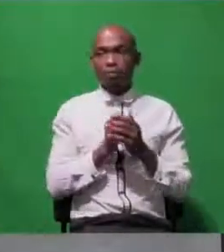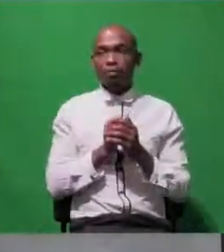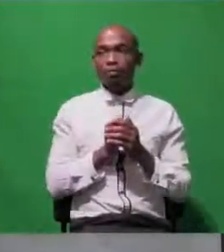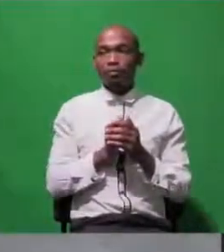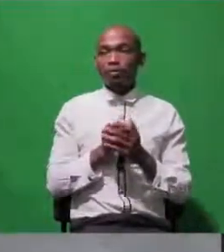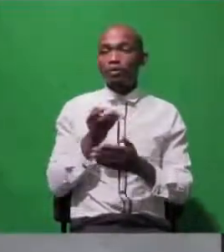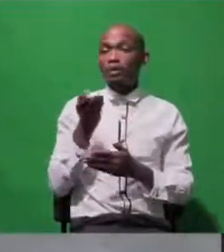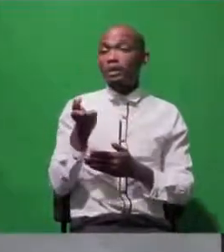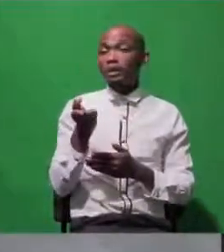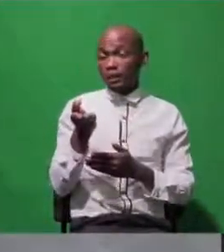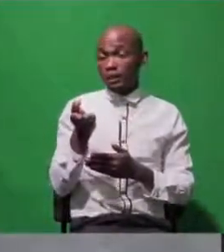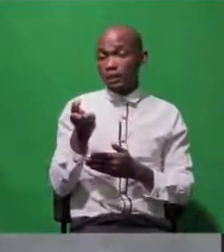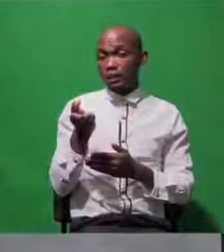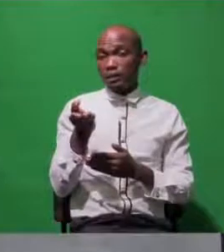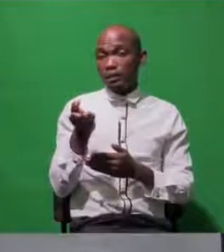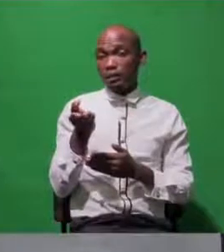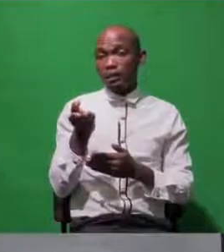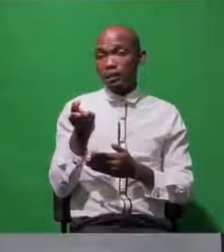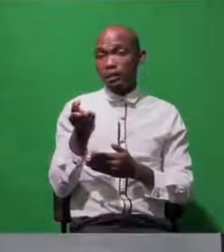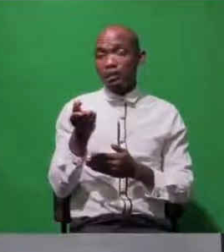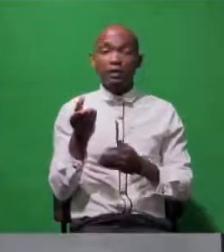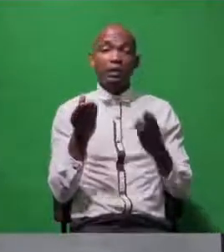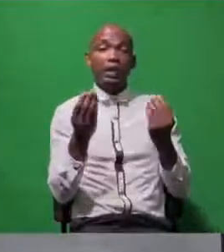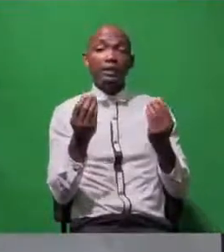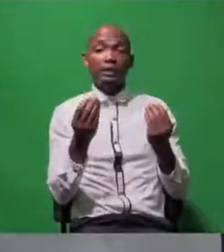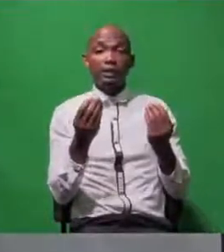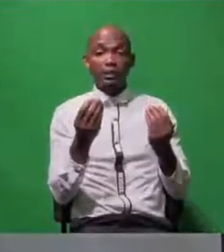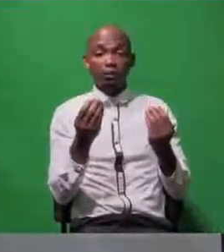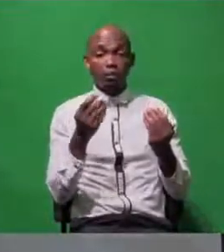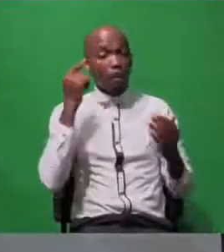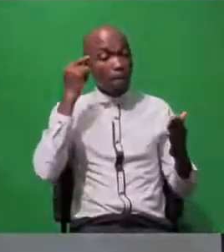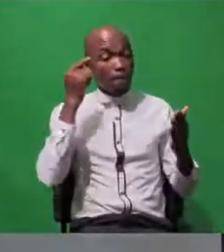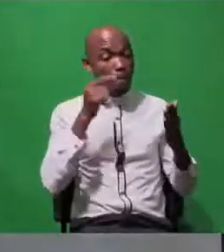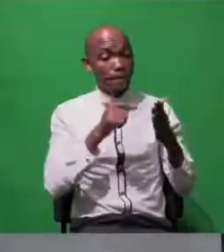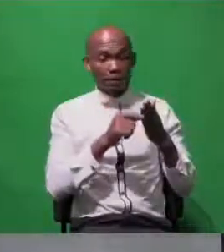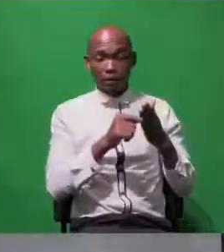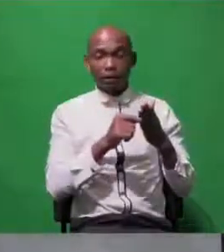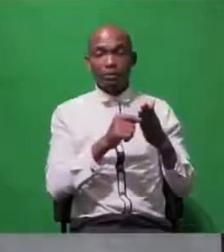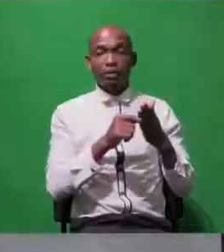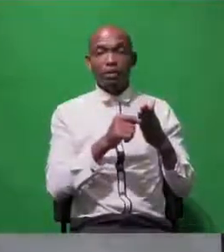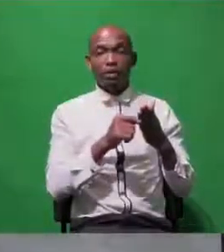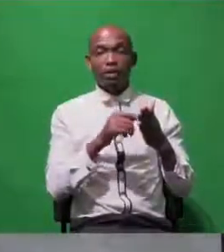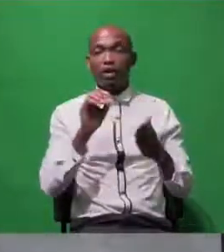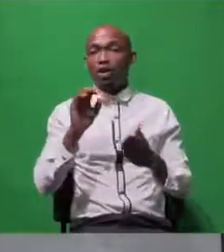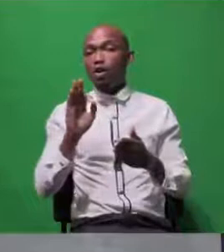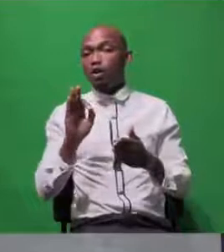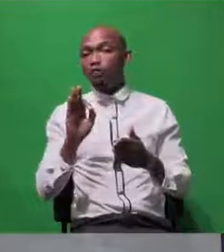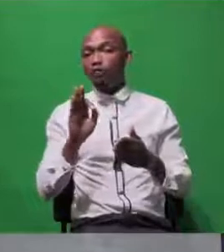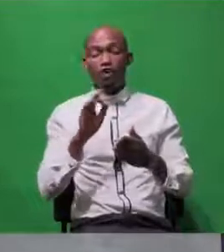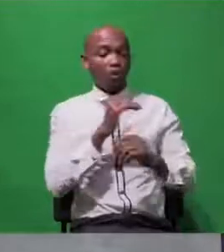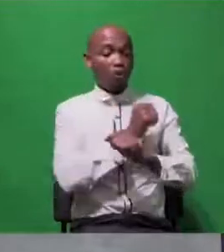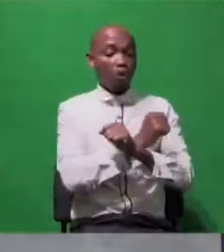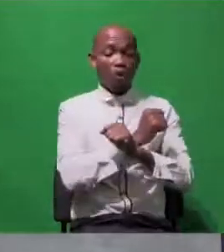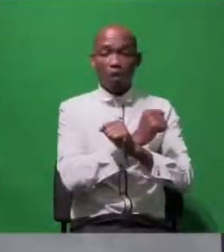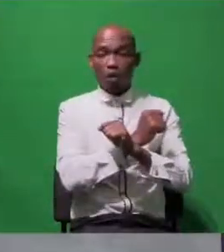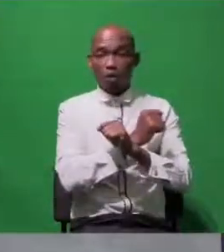So this is a simple definition or meaning of